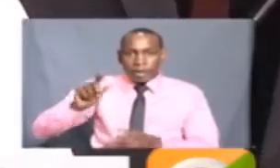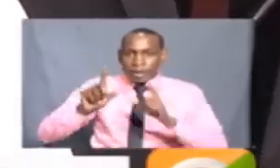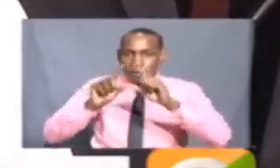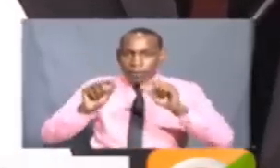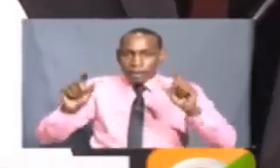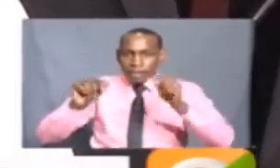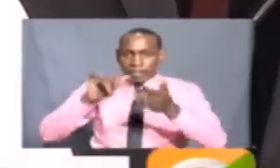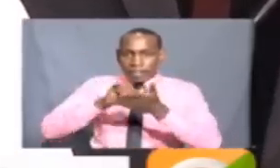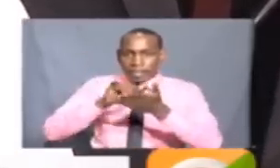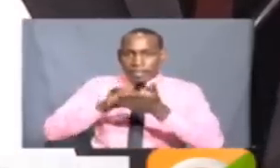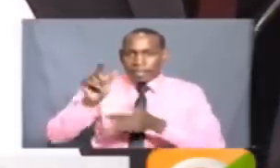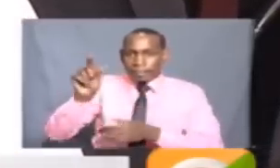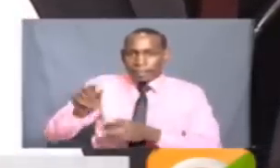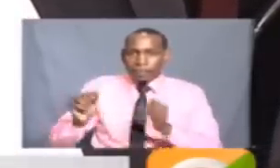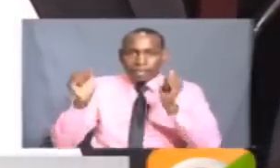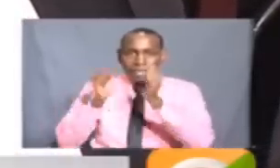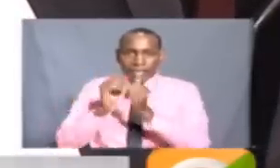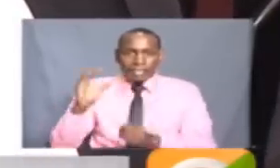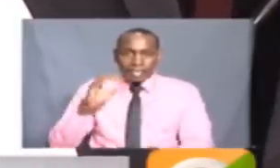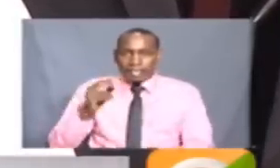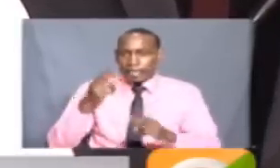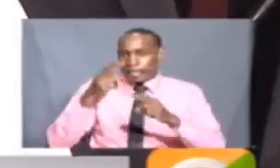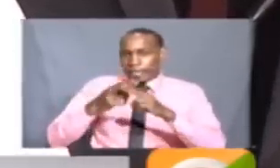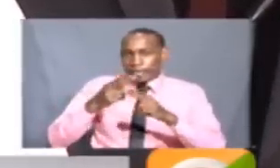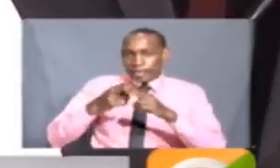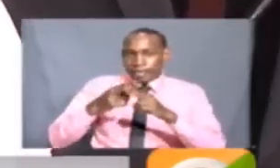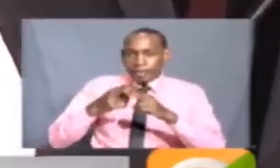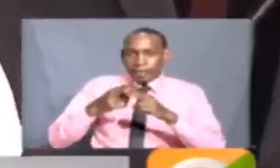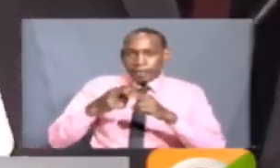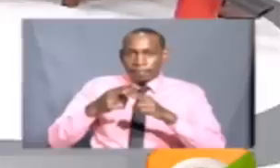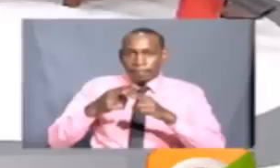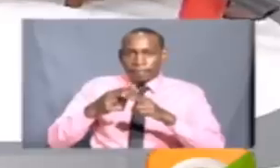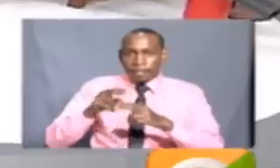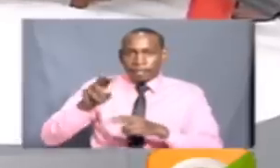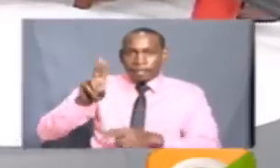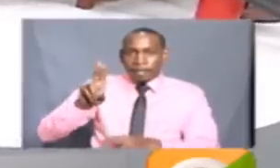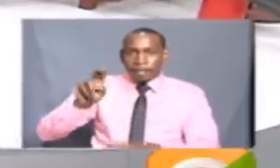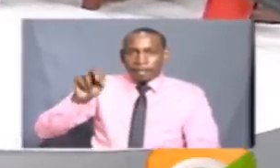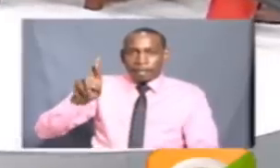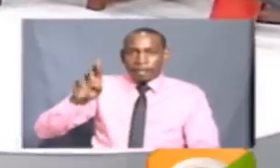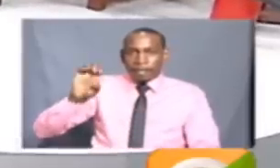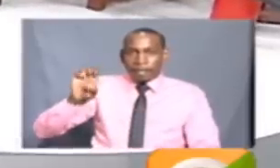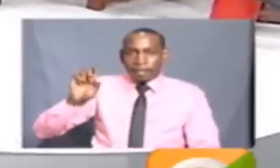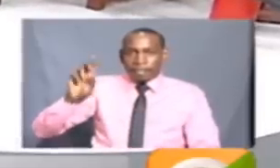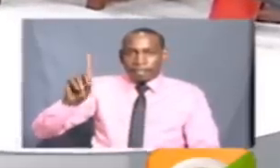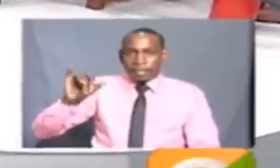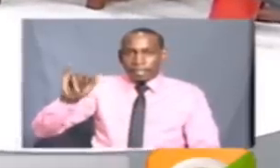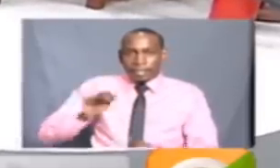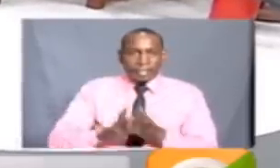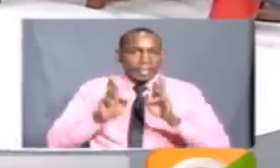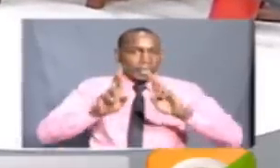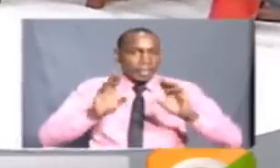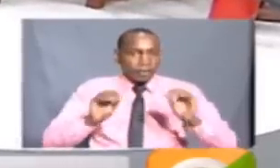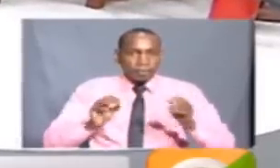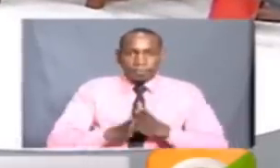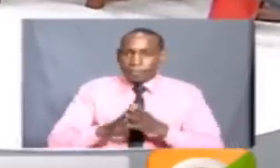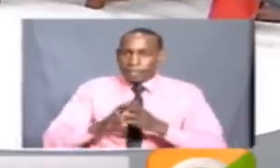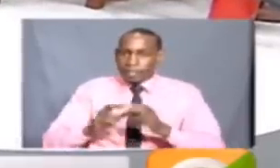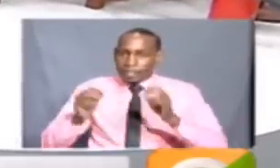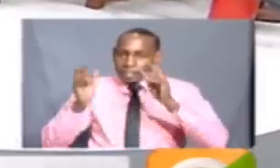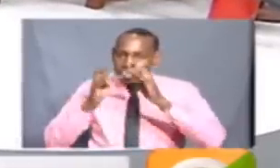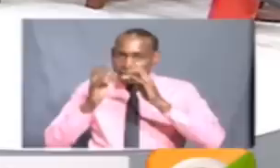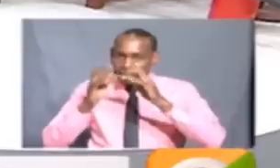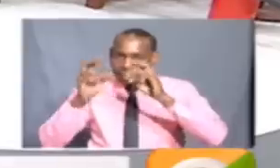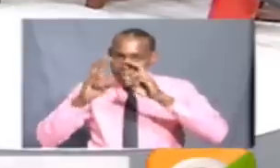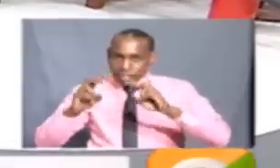someone in the 10th century. He called him Ethelred the Unready. The Redless, yes. And I went to Google, and